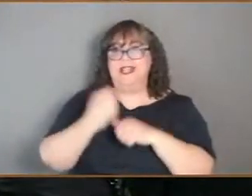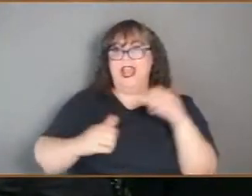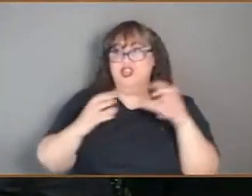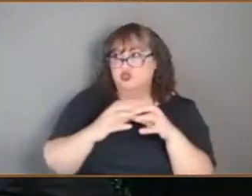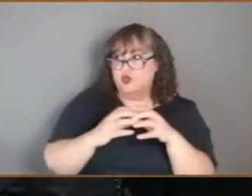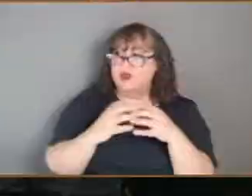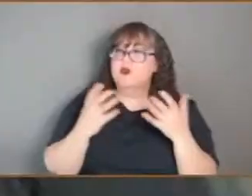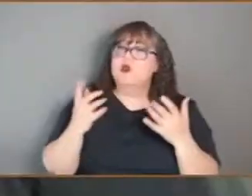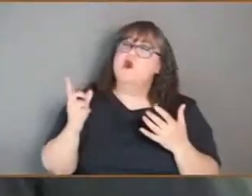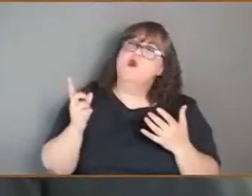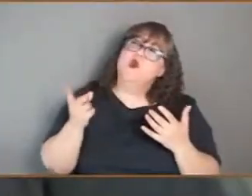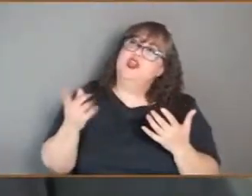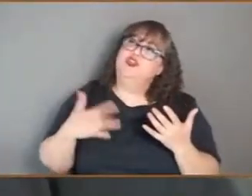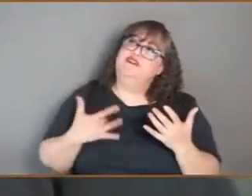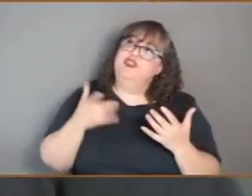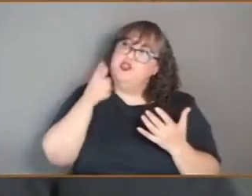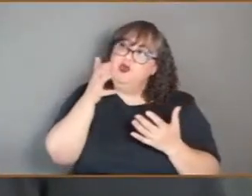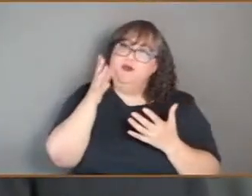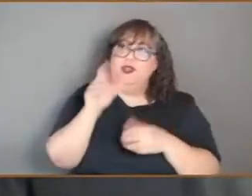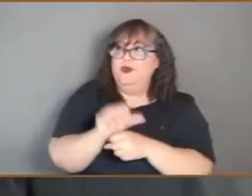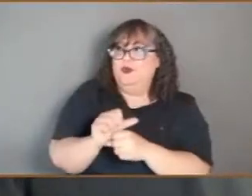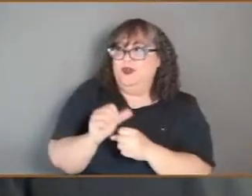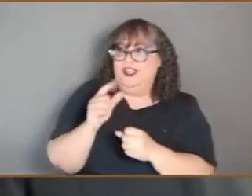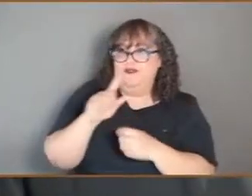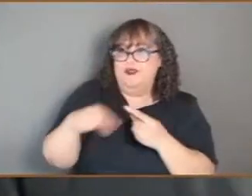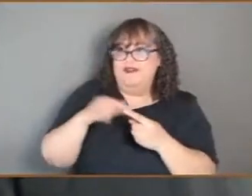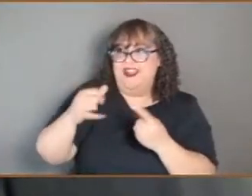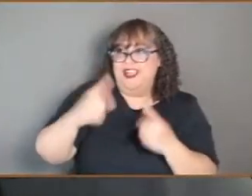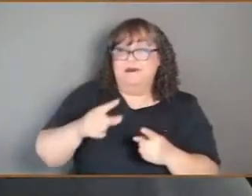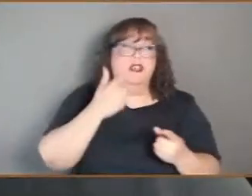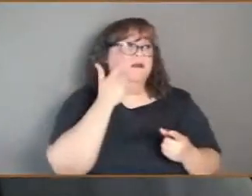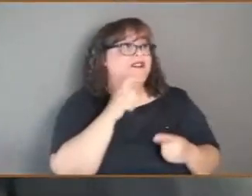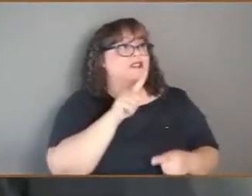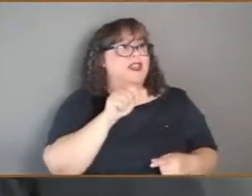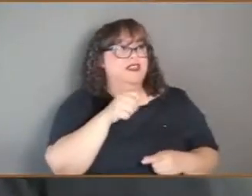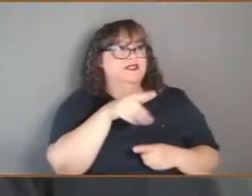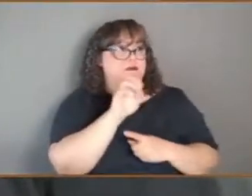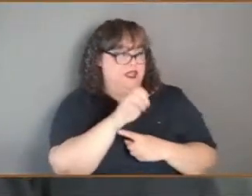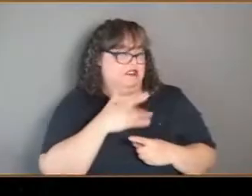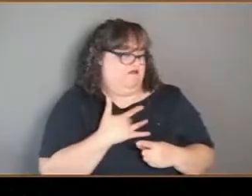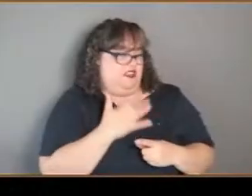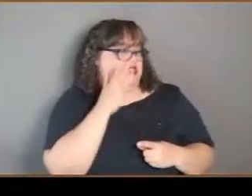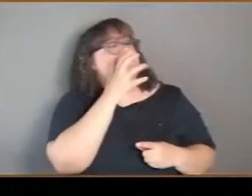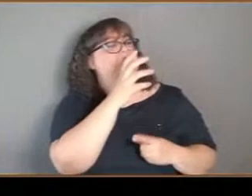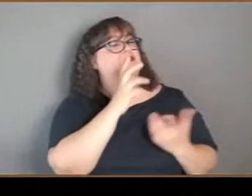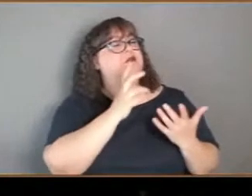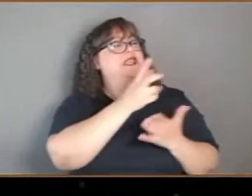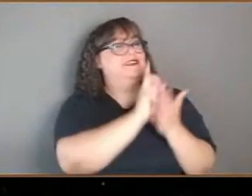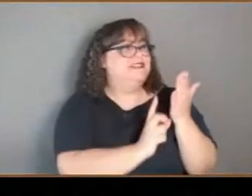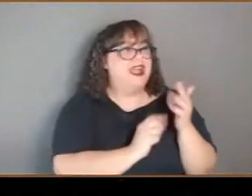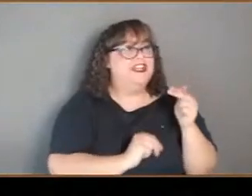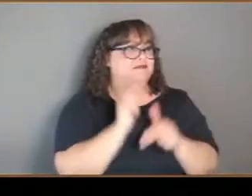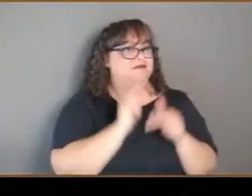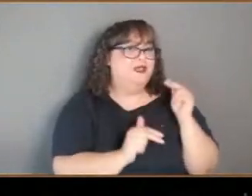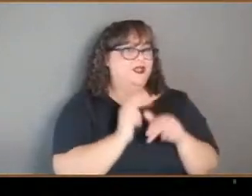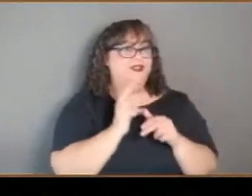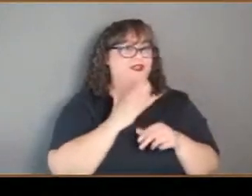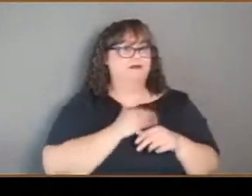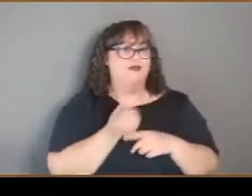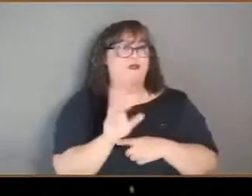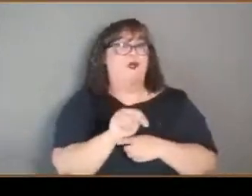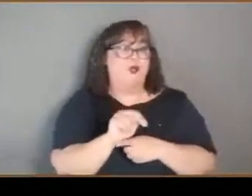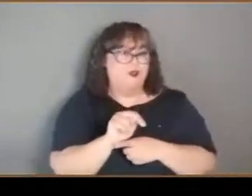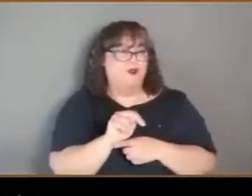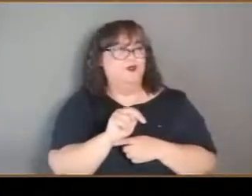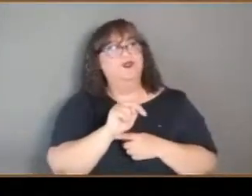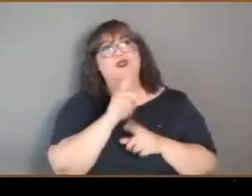the Space Academy, I think I'll be designing, building, and flying my own missions, at NASA or another company. And I'm also going to be